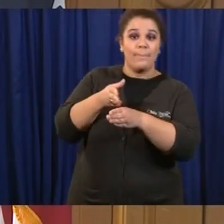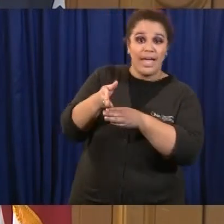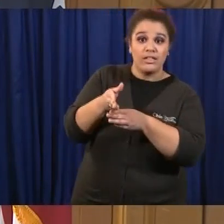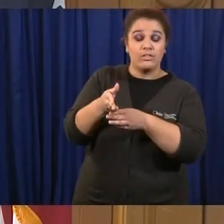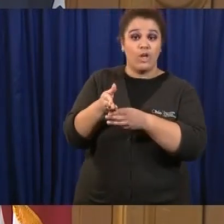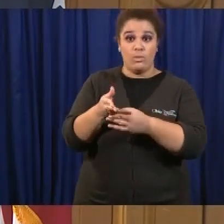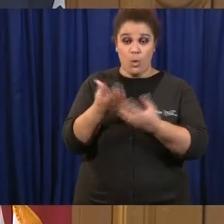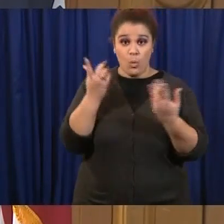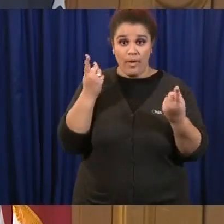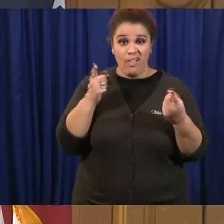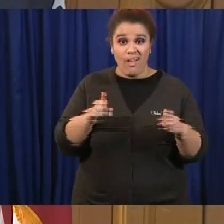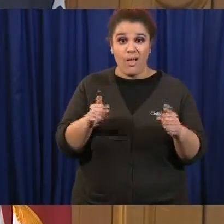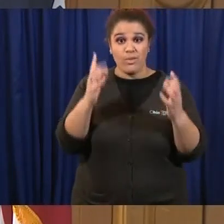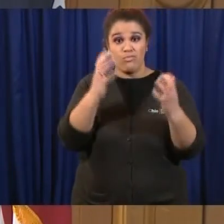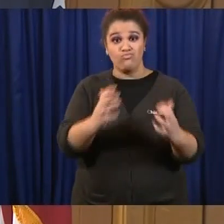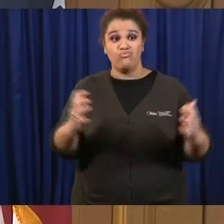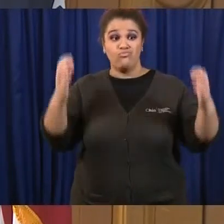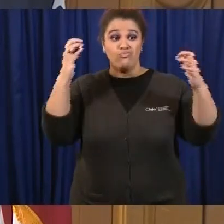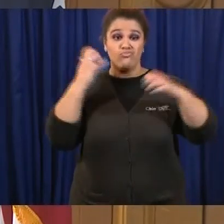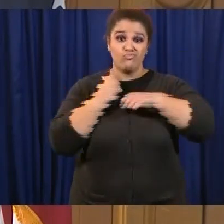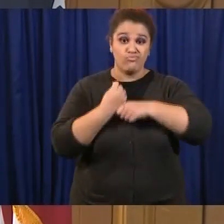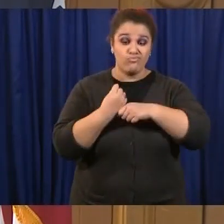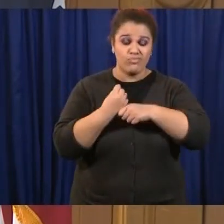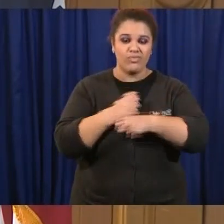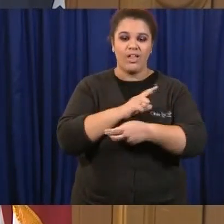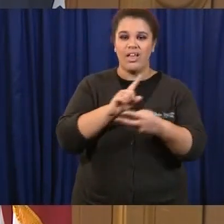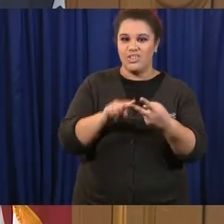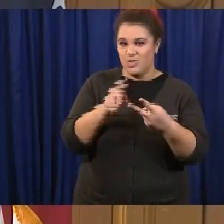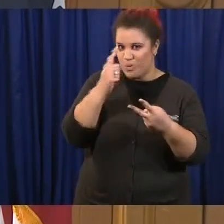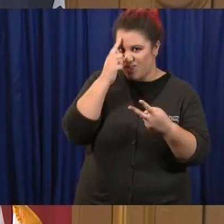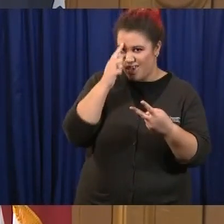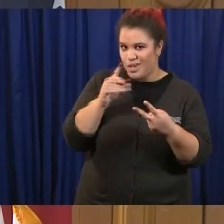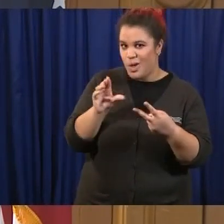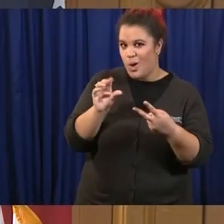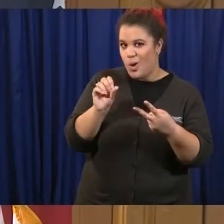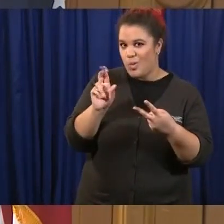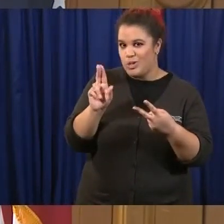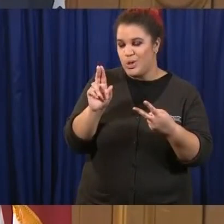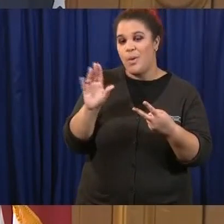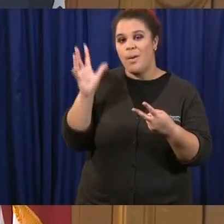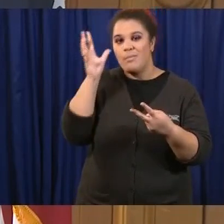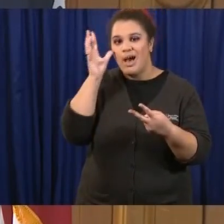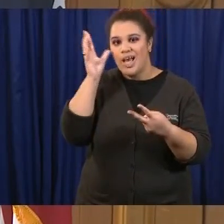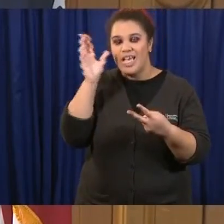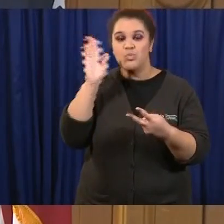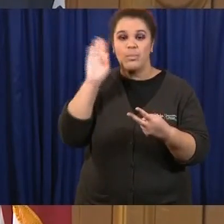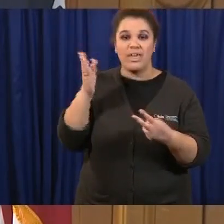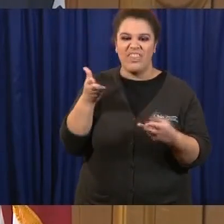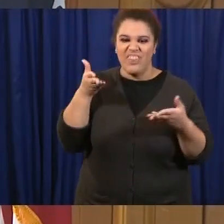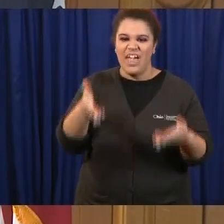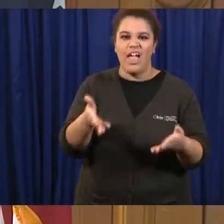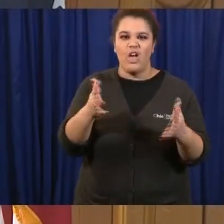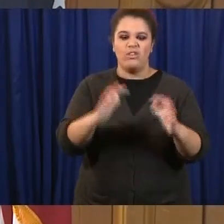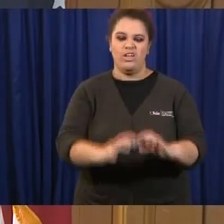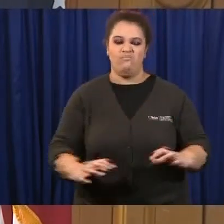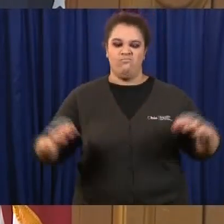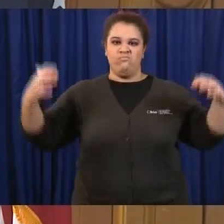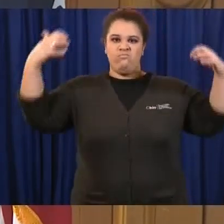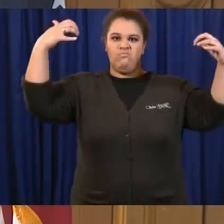And do you think the Buckeyes will be playing in the shoe before 100,000 fans this fall? I don't know on